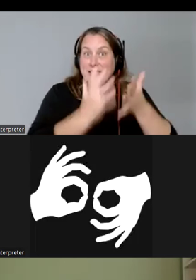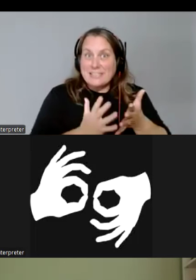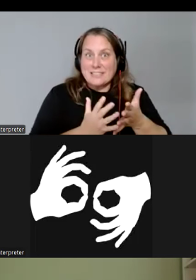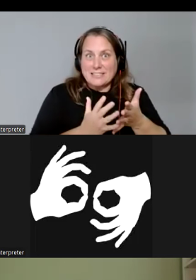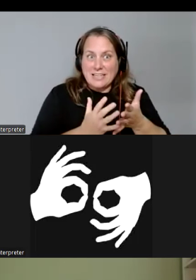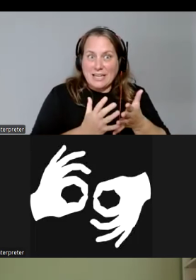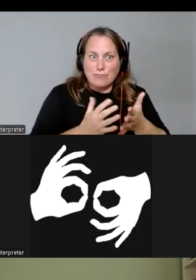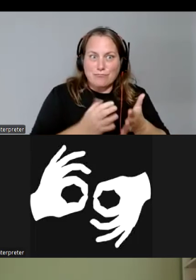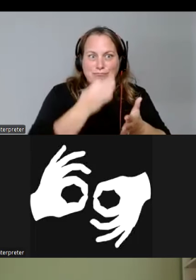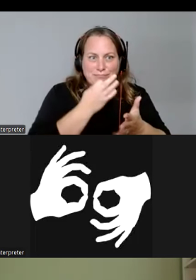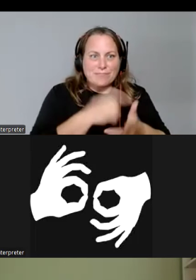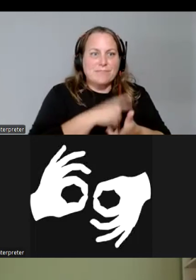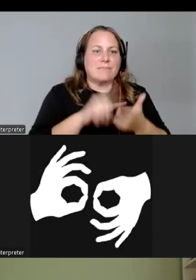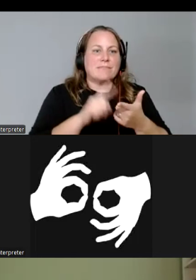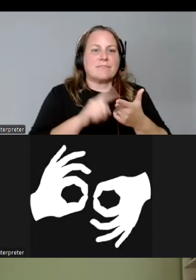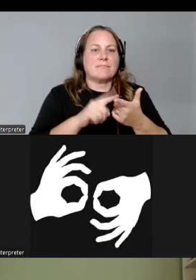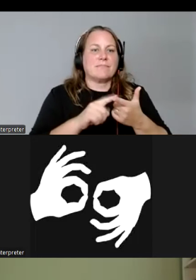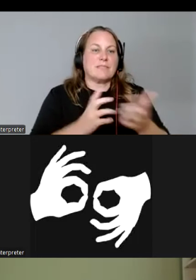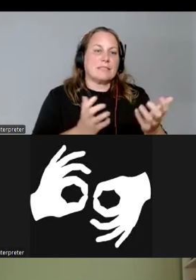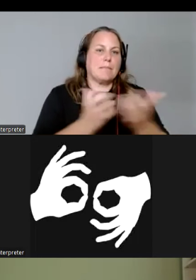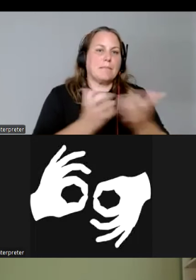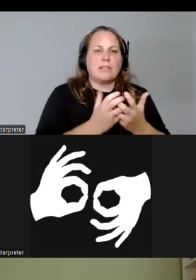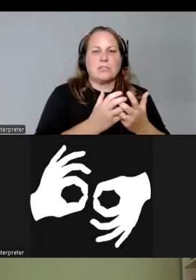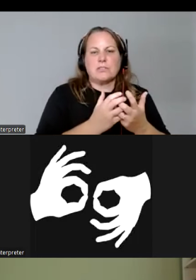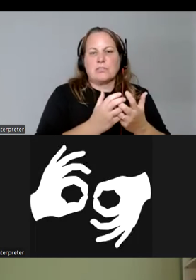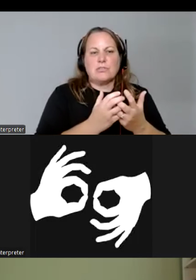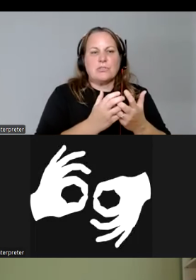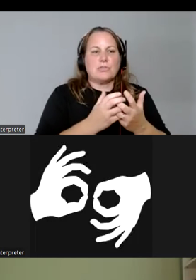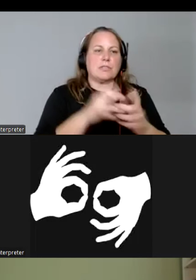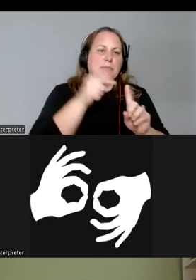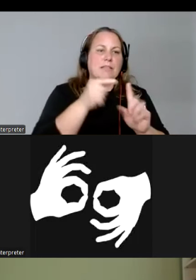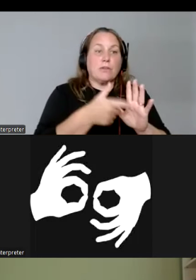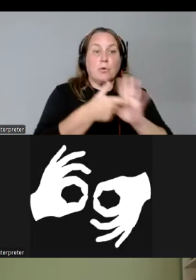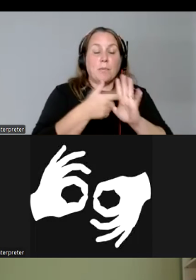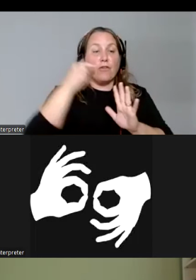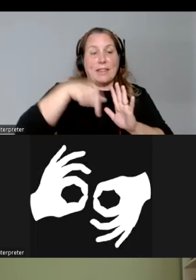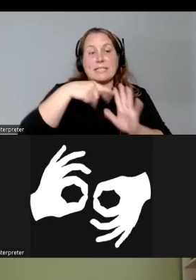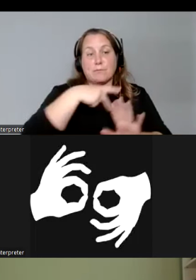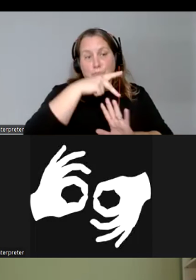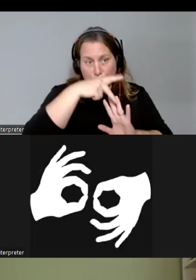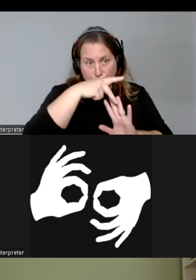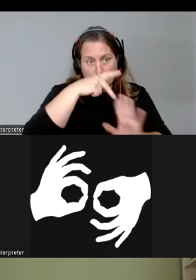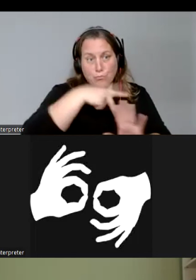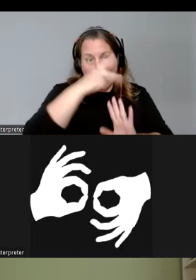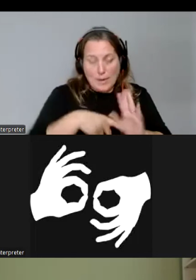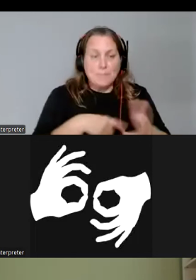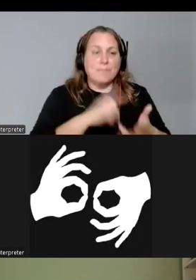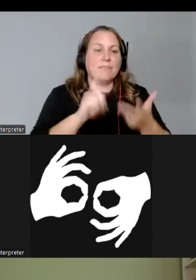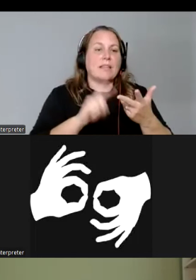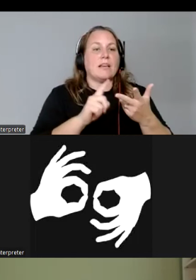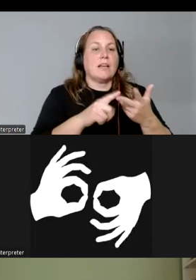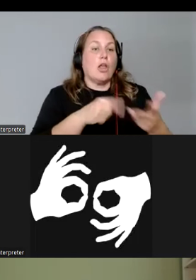branch customers, demonstrated ability to carry out the project as outlined, and financial viability